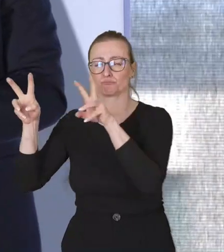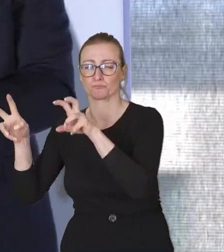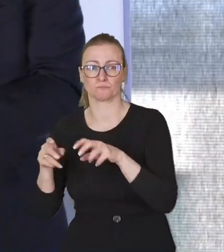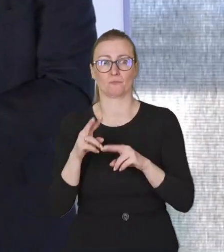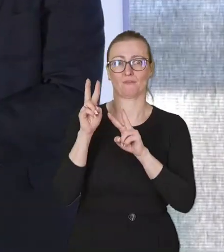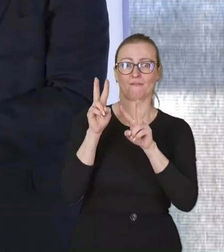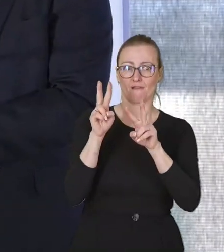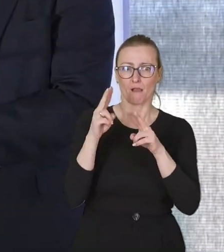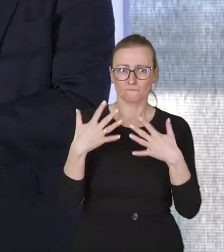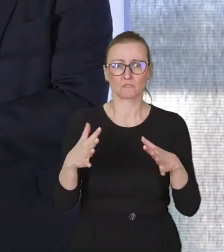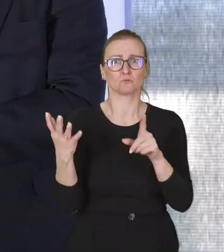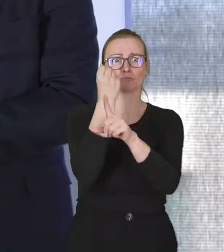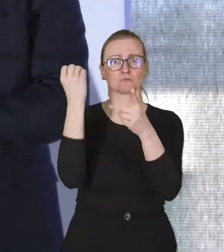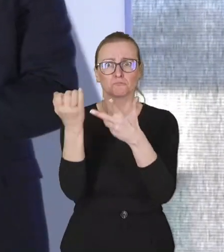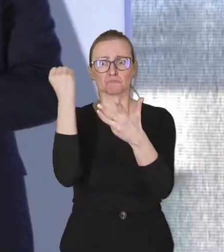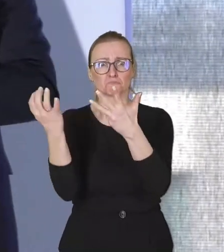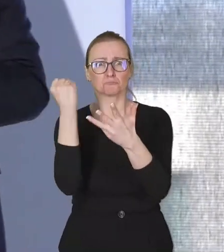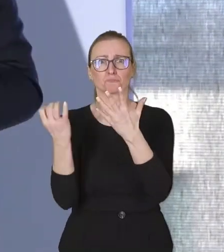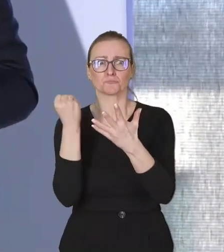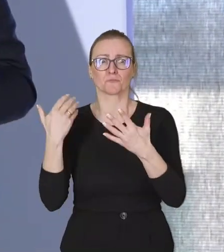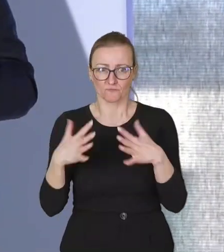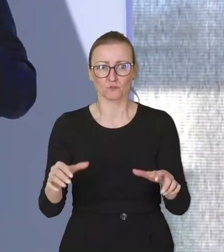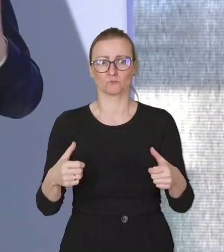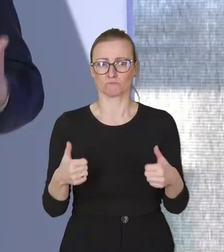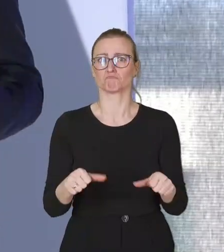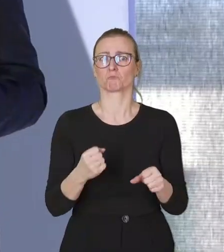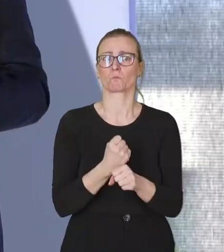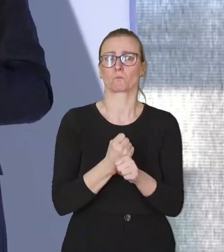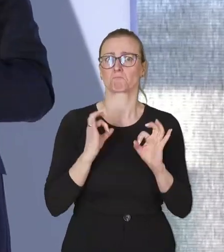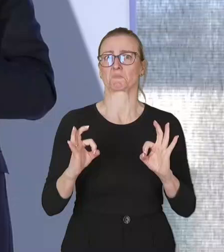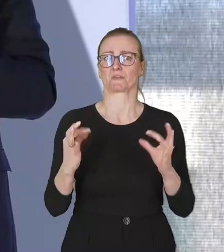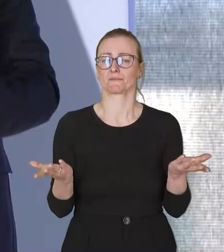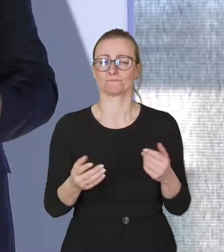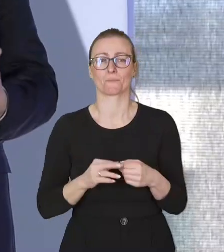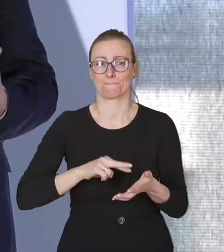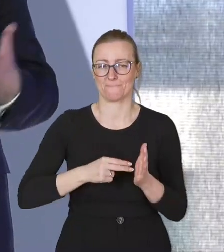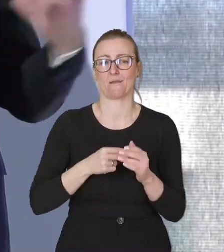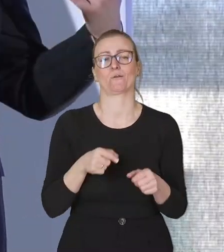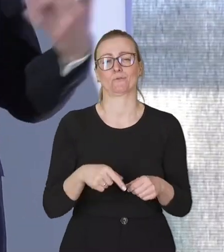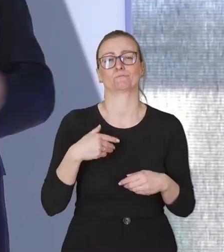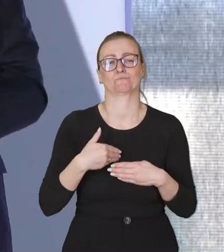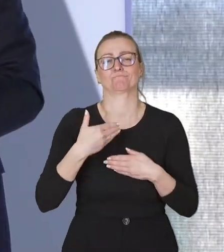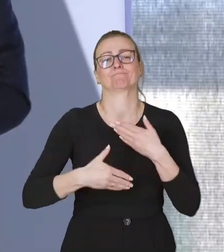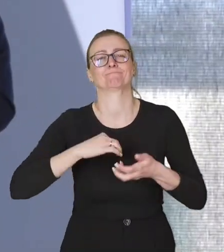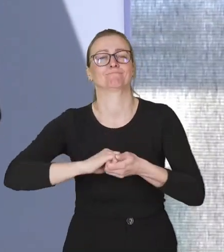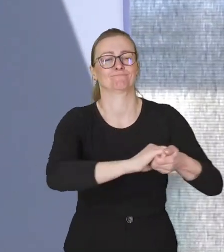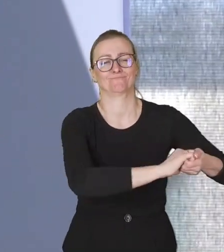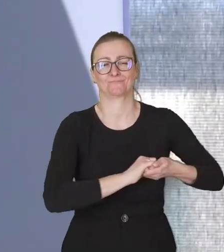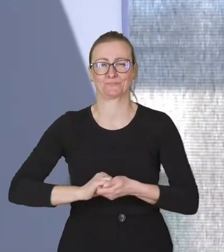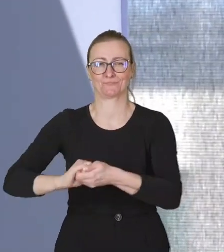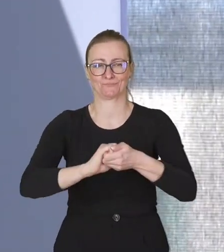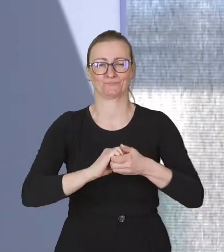policy. But on the other hand, the regional convergences were slowing. That was also mentioned